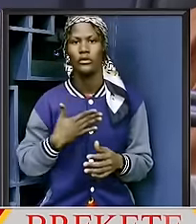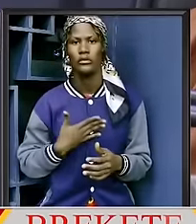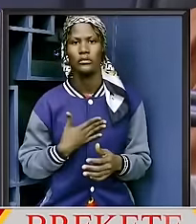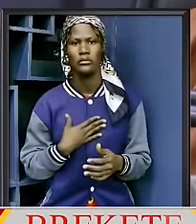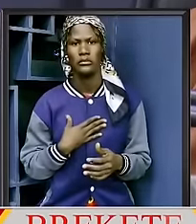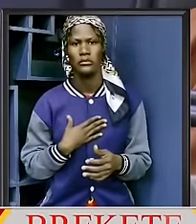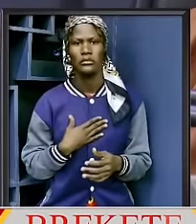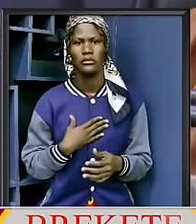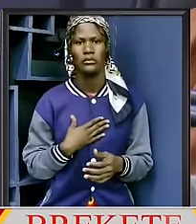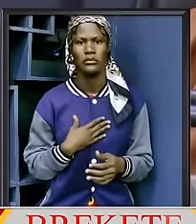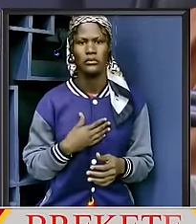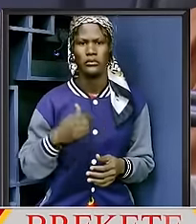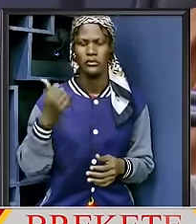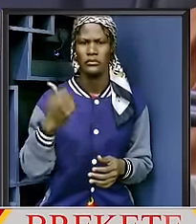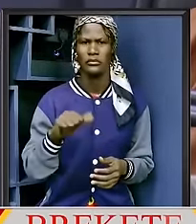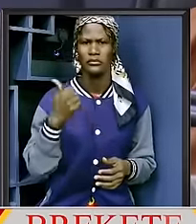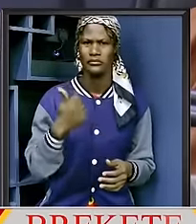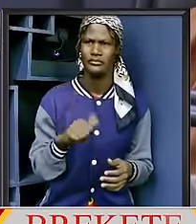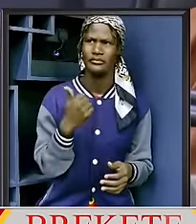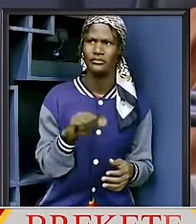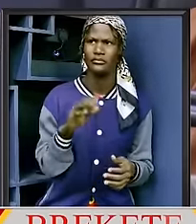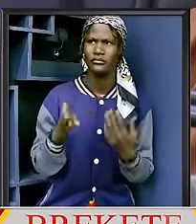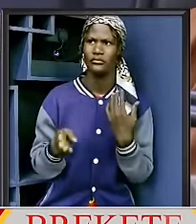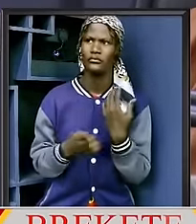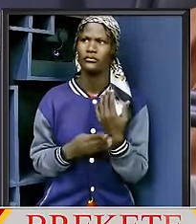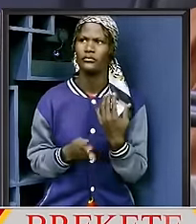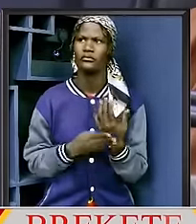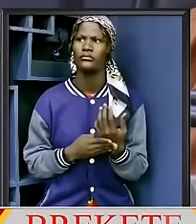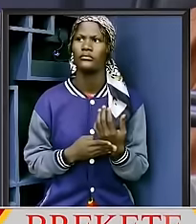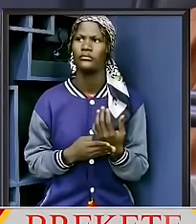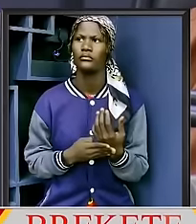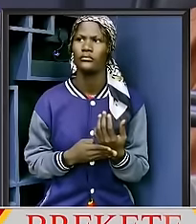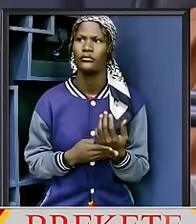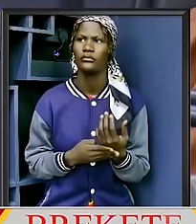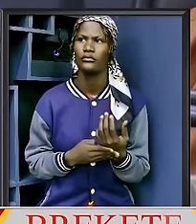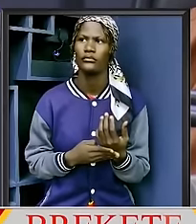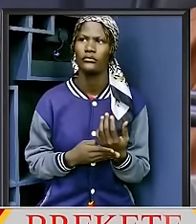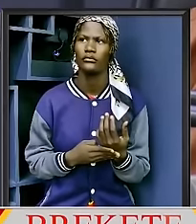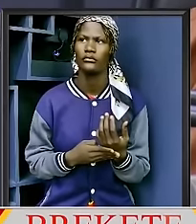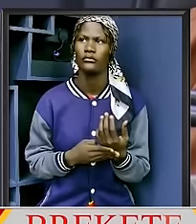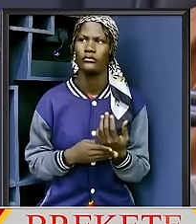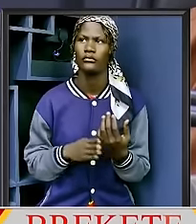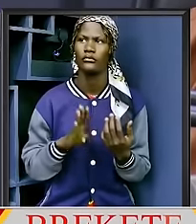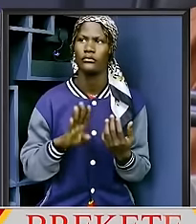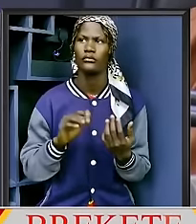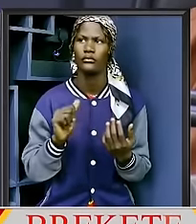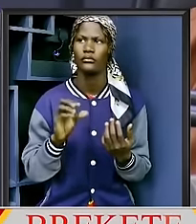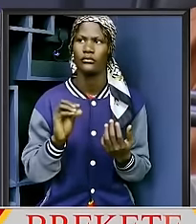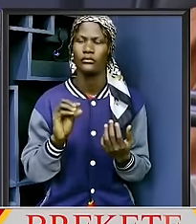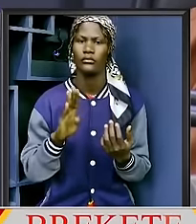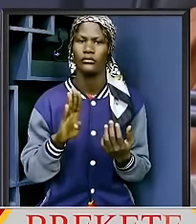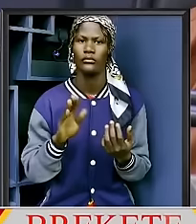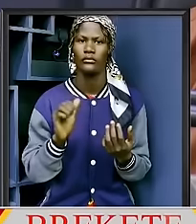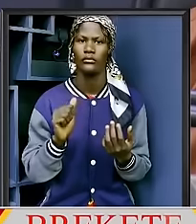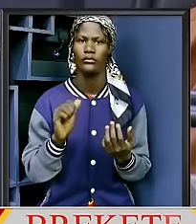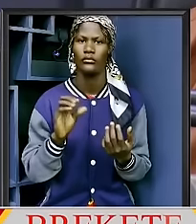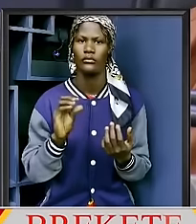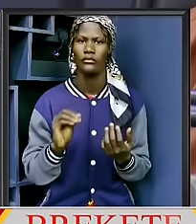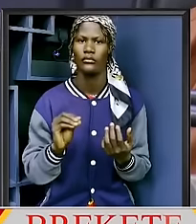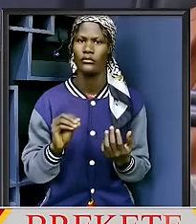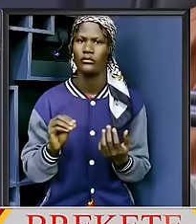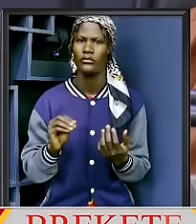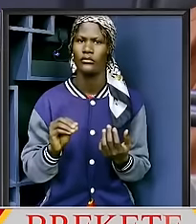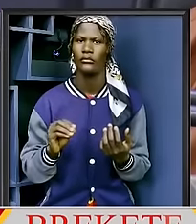about 9 or 10 of them. I said, okay, even Baobab, we went to Baobab. They came to my school that I was teaching